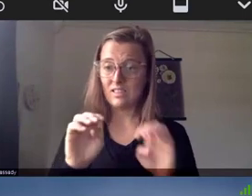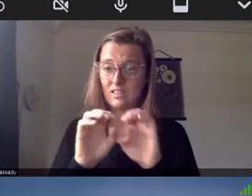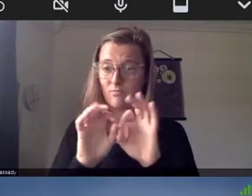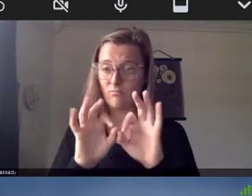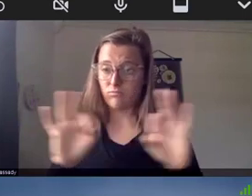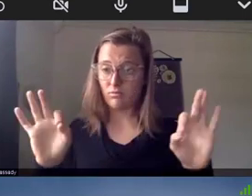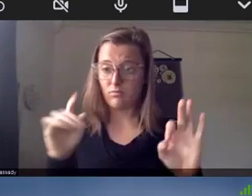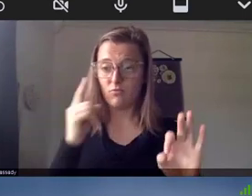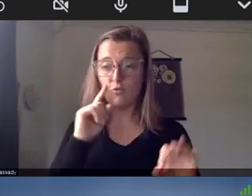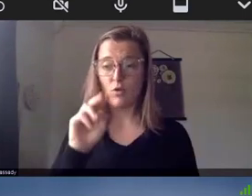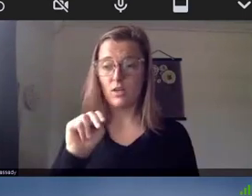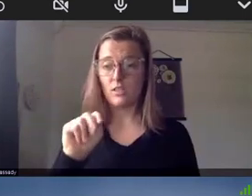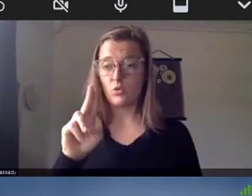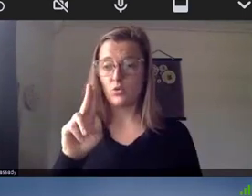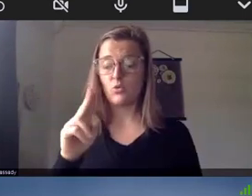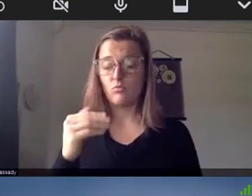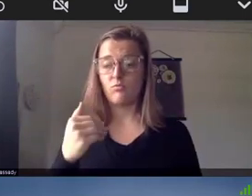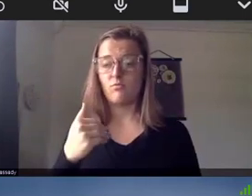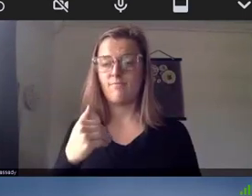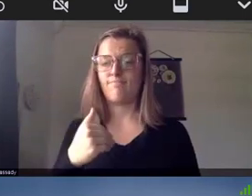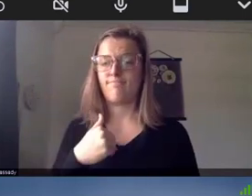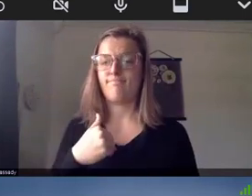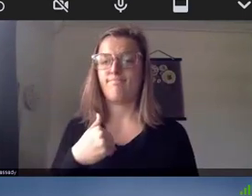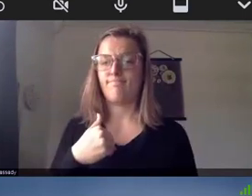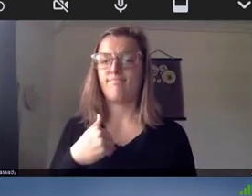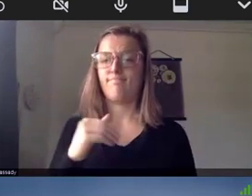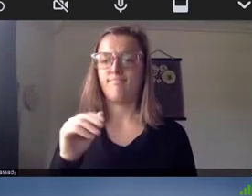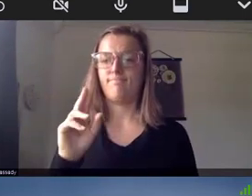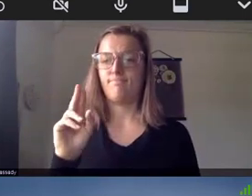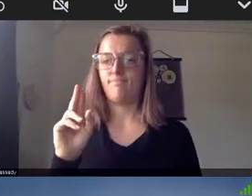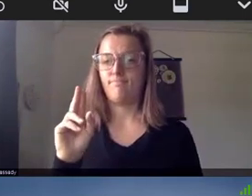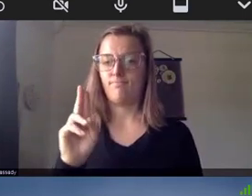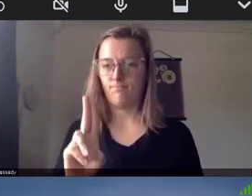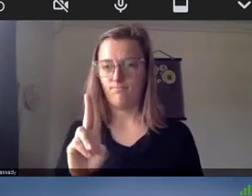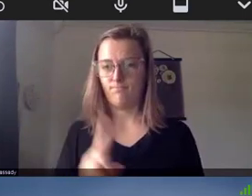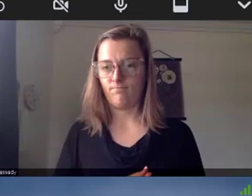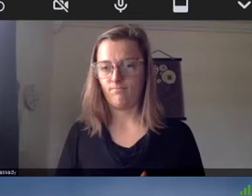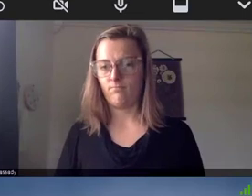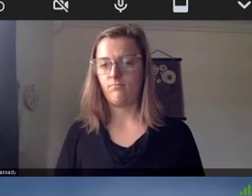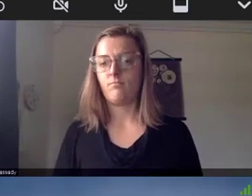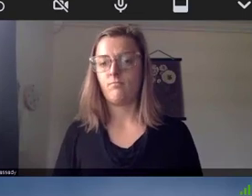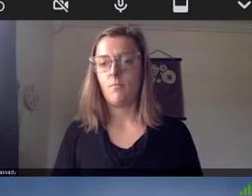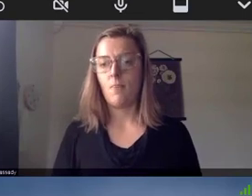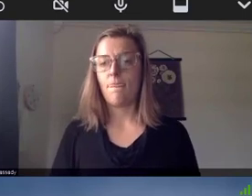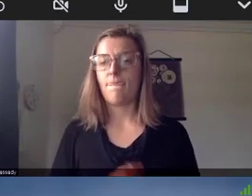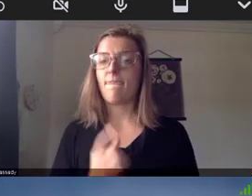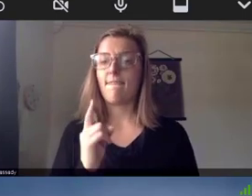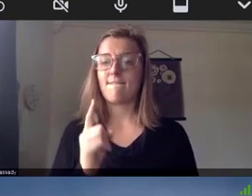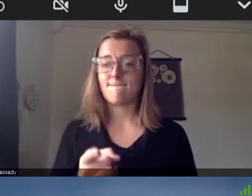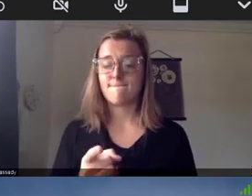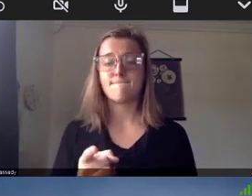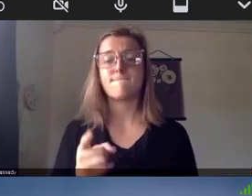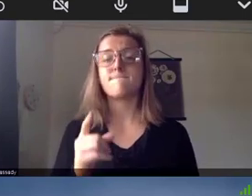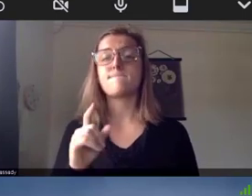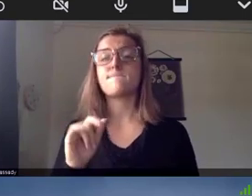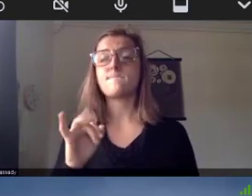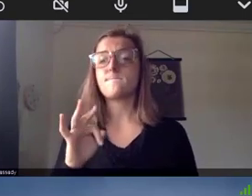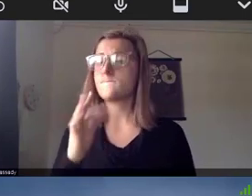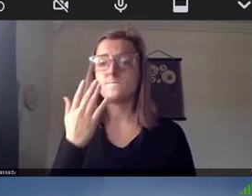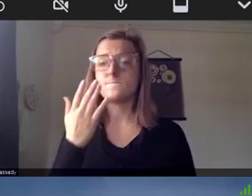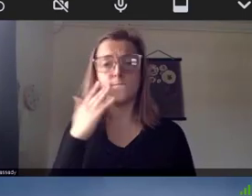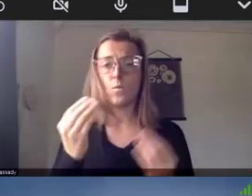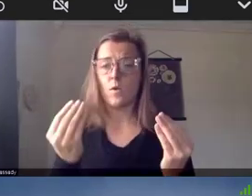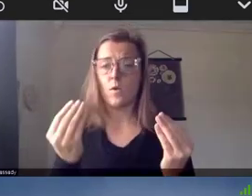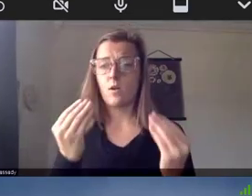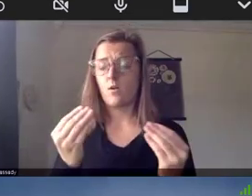So if you don't know your delta T's, you have to do this, right? So if you're trying to find heat transfer, right, we can use our effectiveness